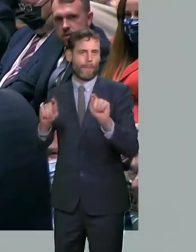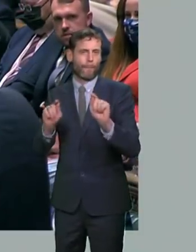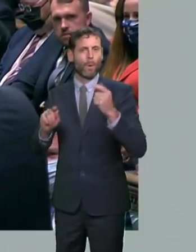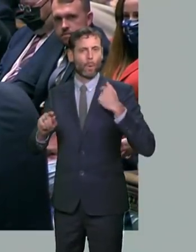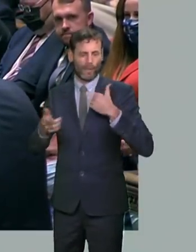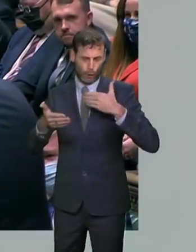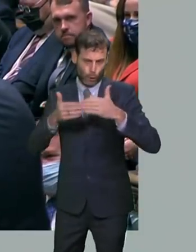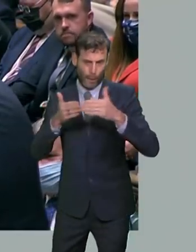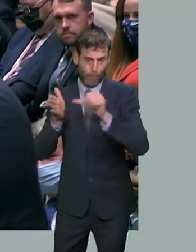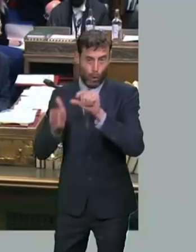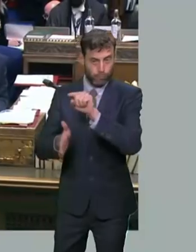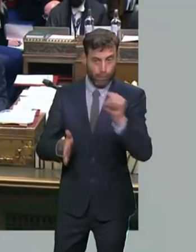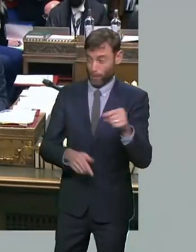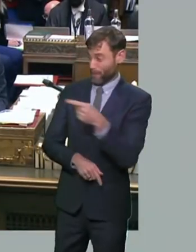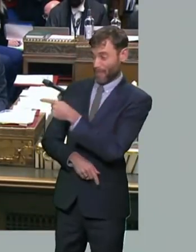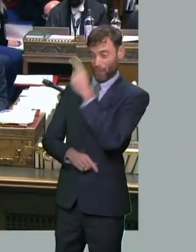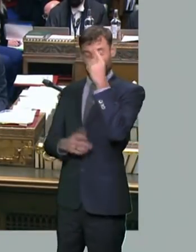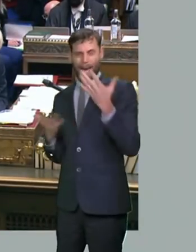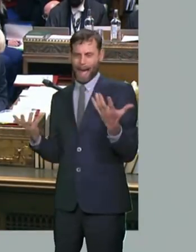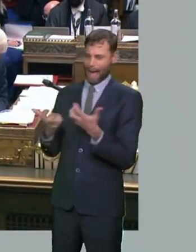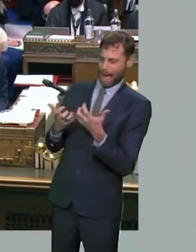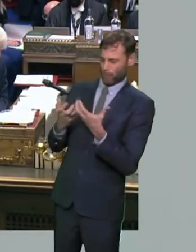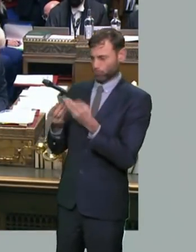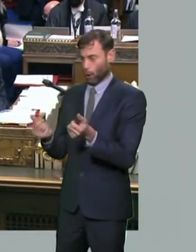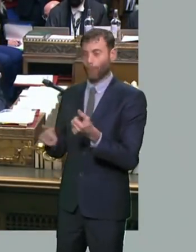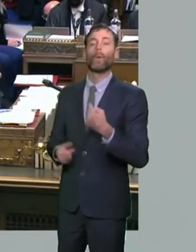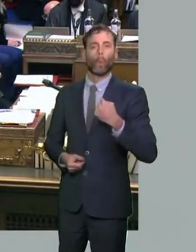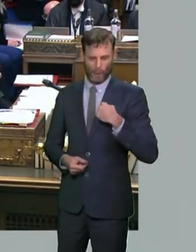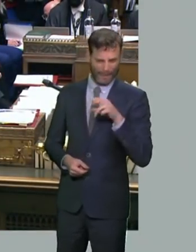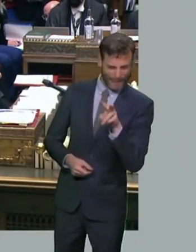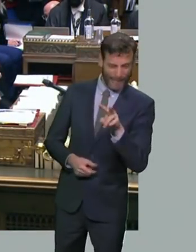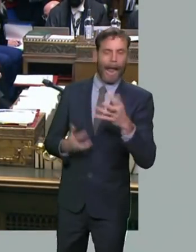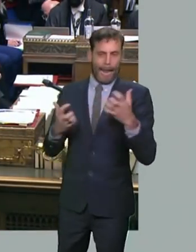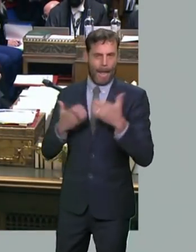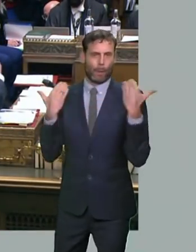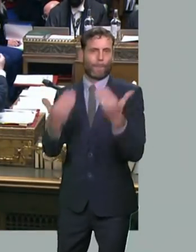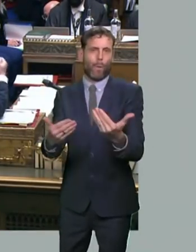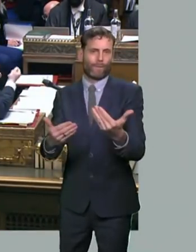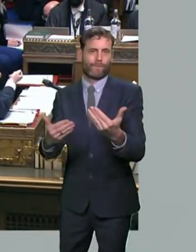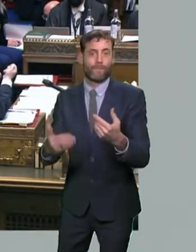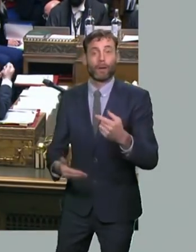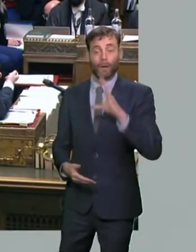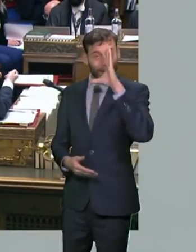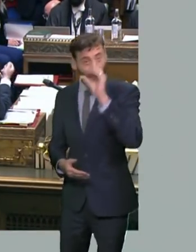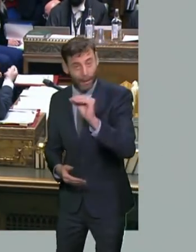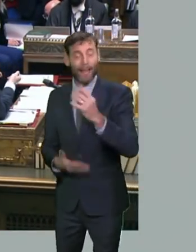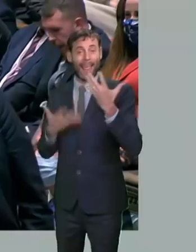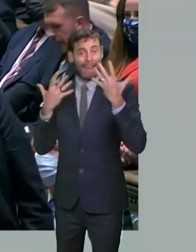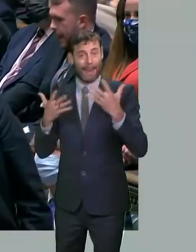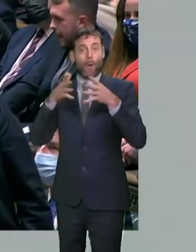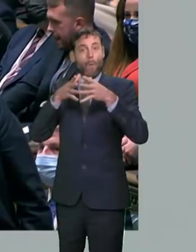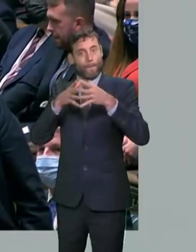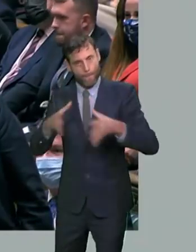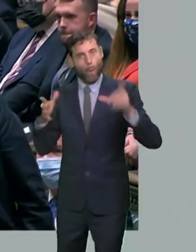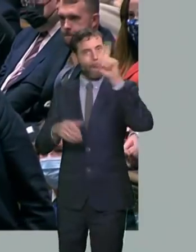the problems that they thought could never be fixed, were doing the things that they thought were impossible. And let me repeat, there are now more